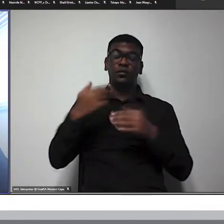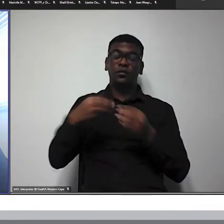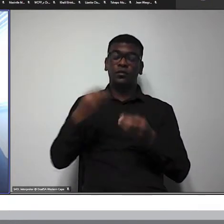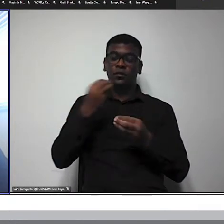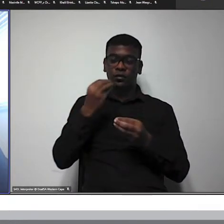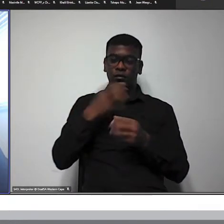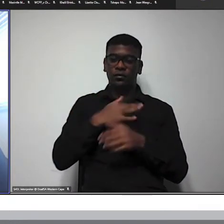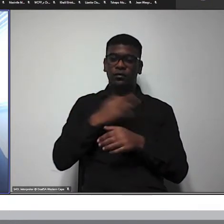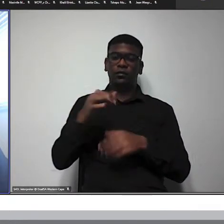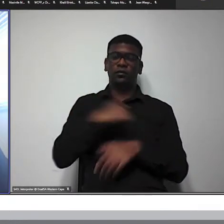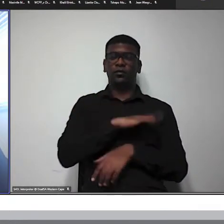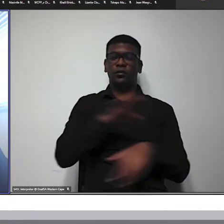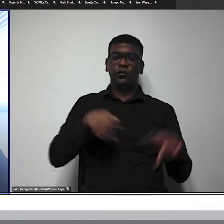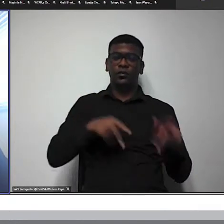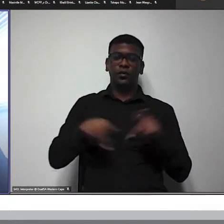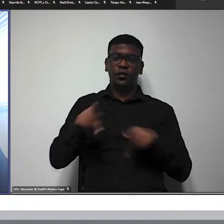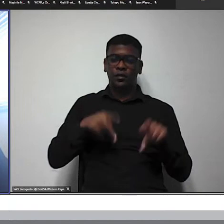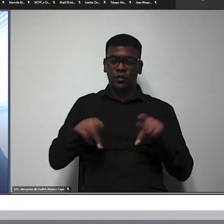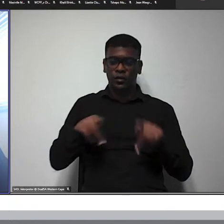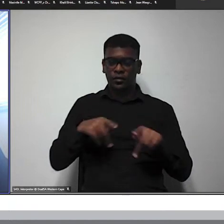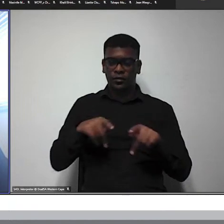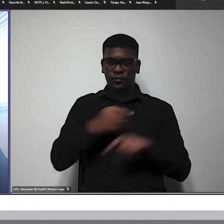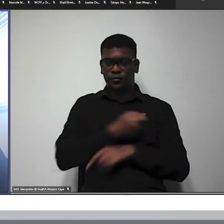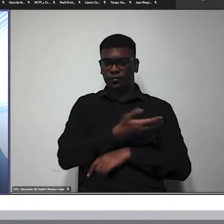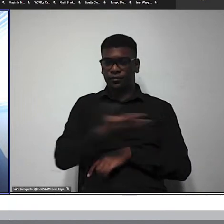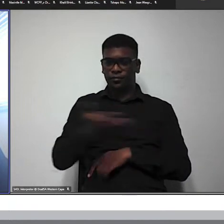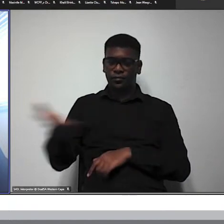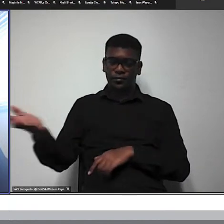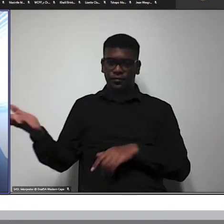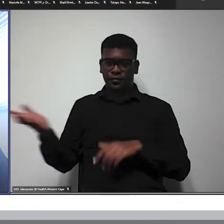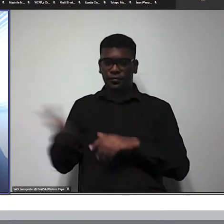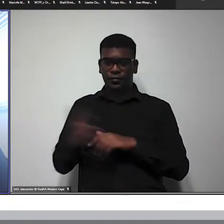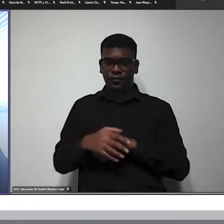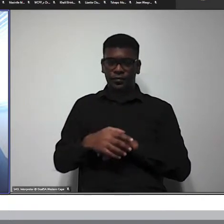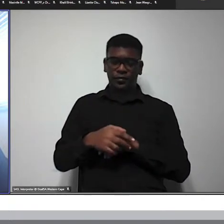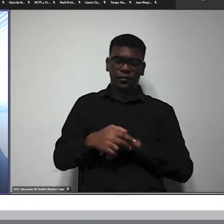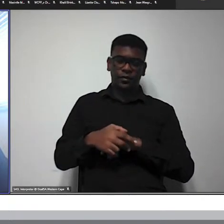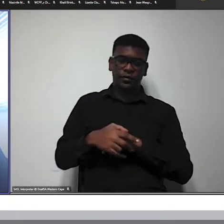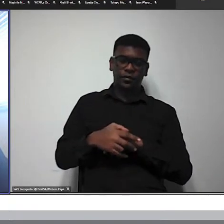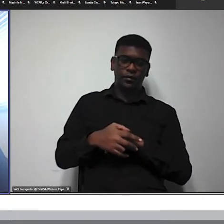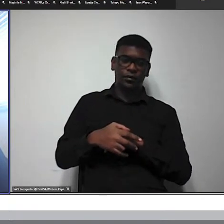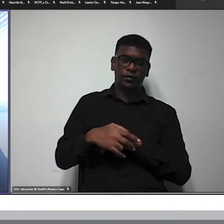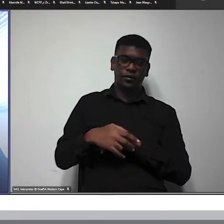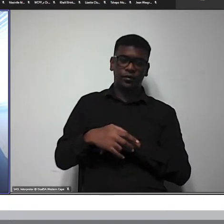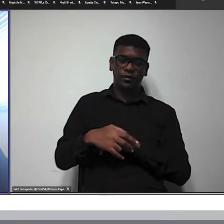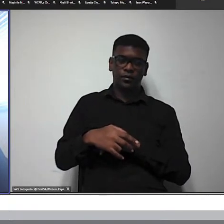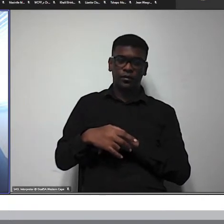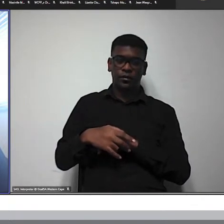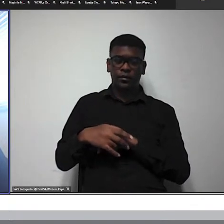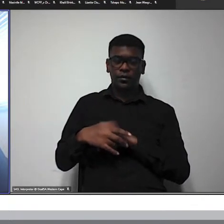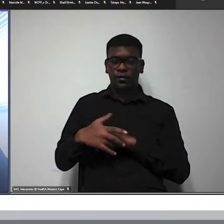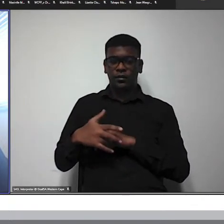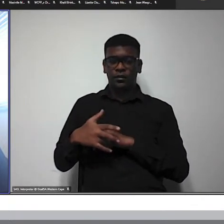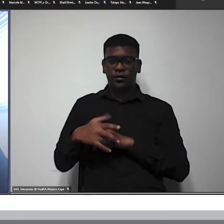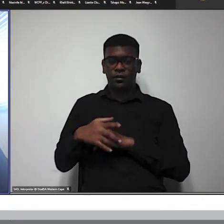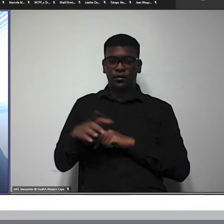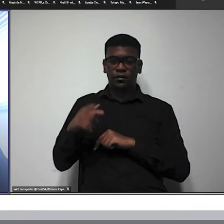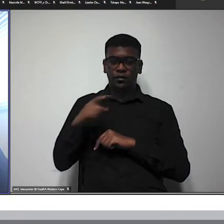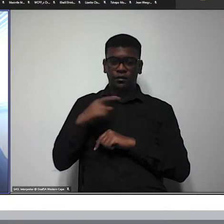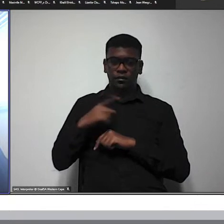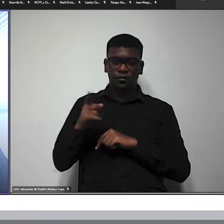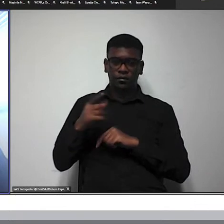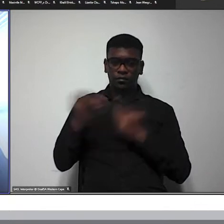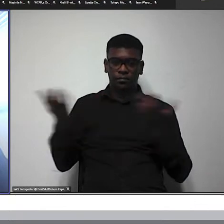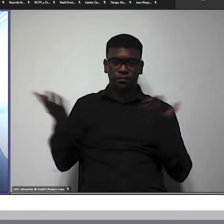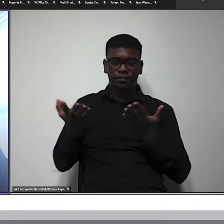our consumers across the board, you know, starting actually from our lower, you know, our category. So that's actually where, you know,